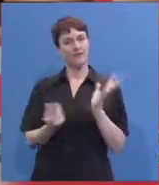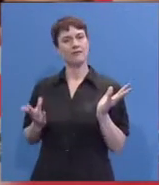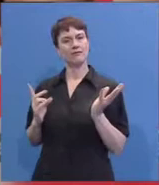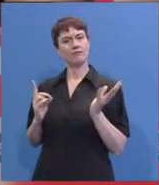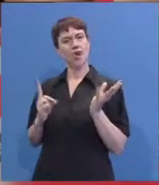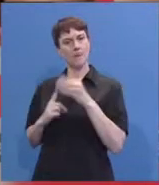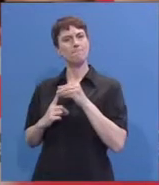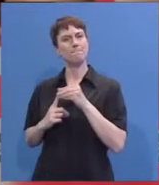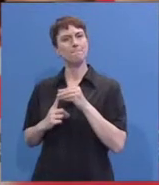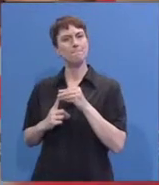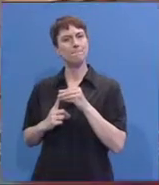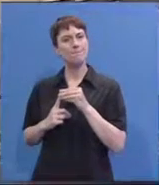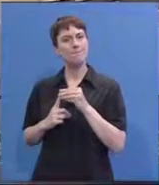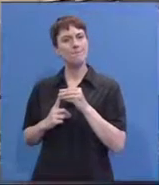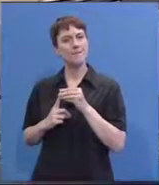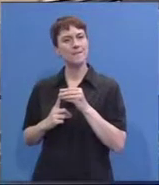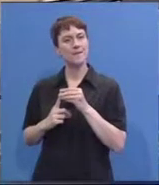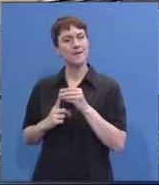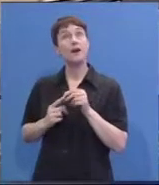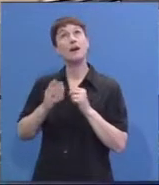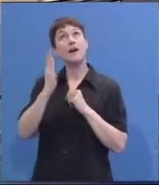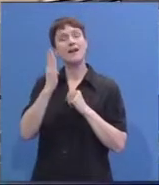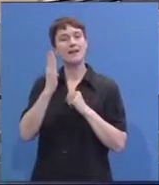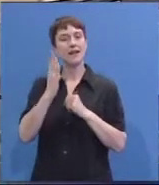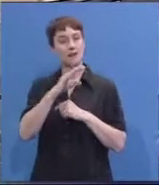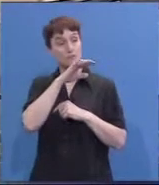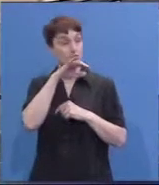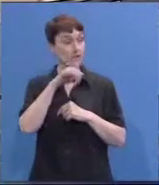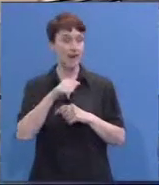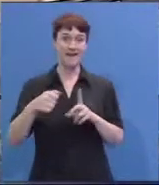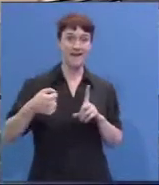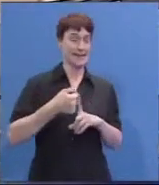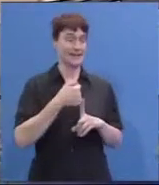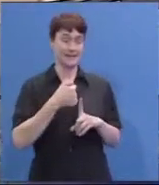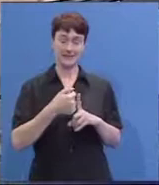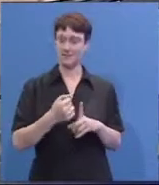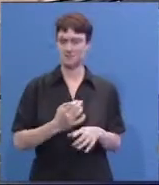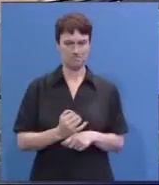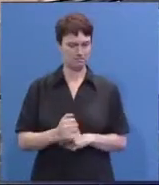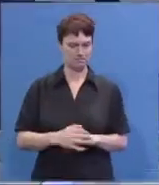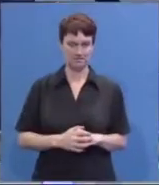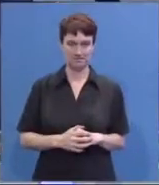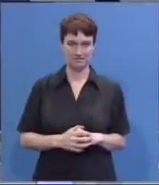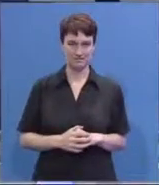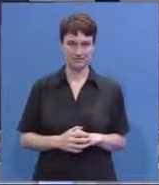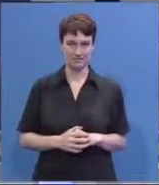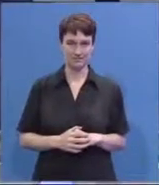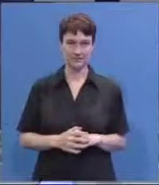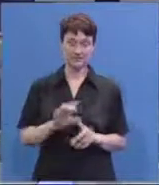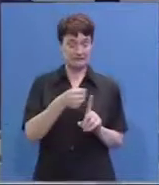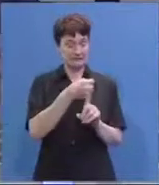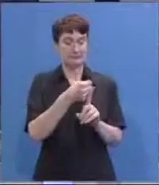embrace justice. And violence is the cause of injustice. The root cause of